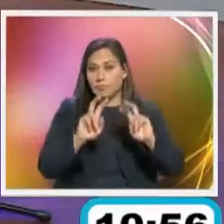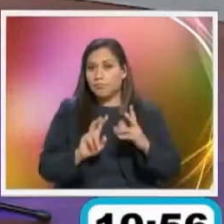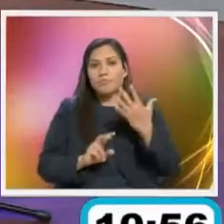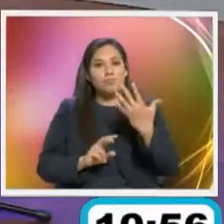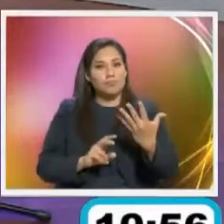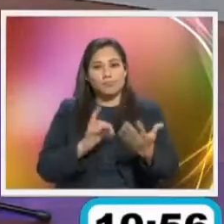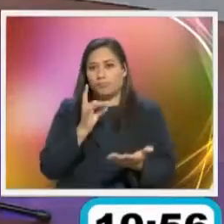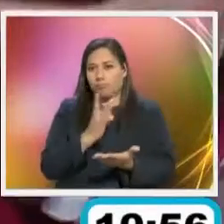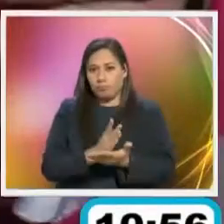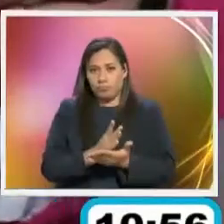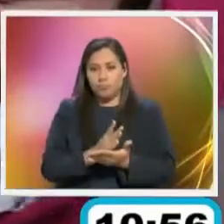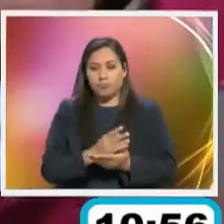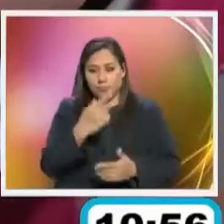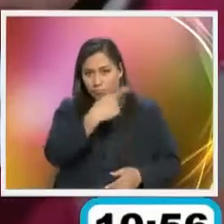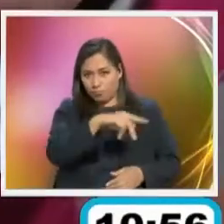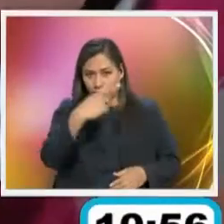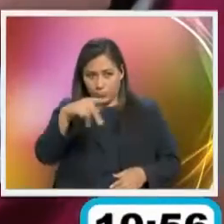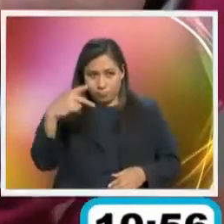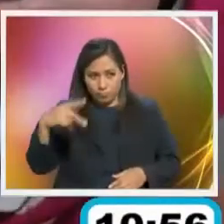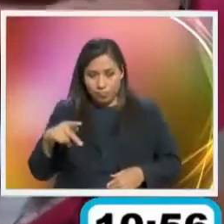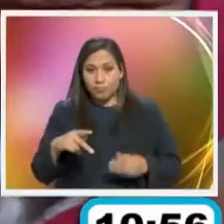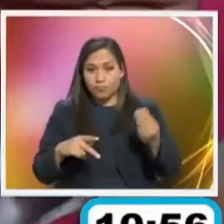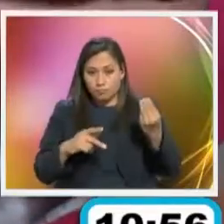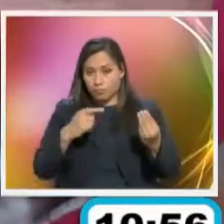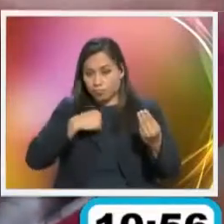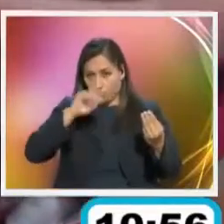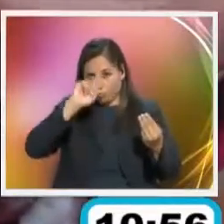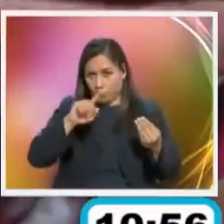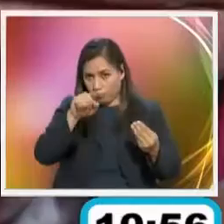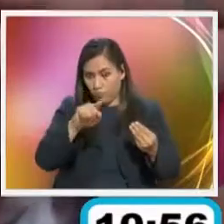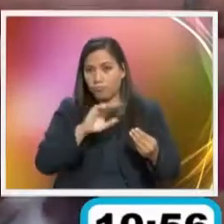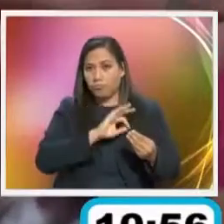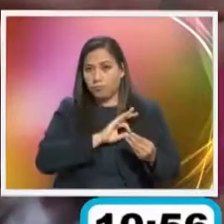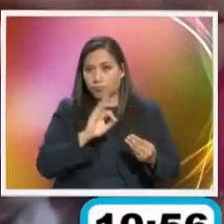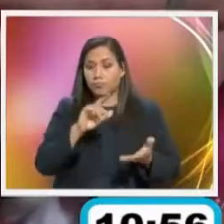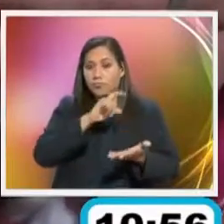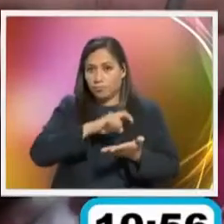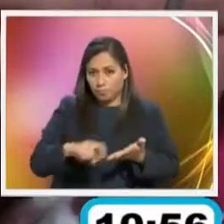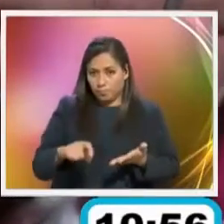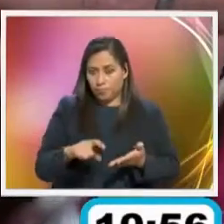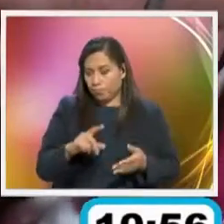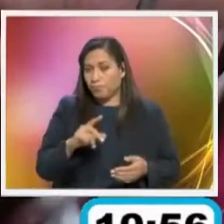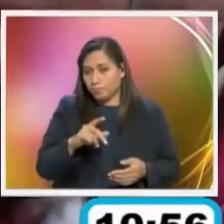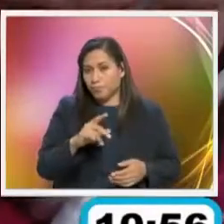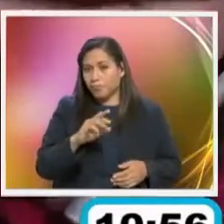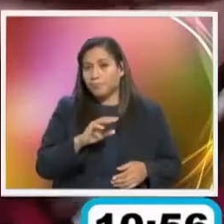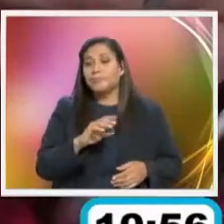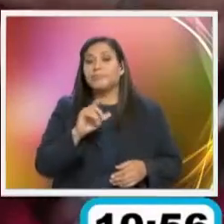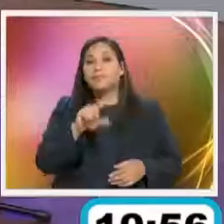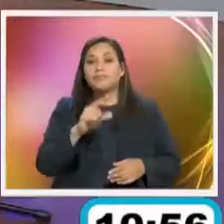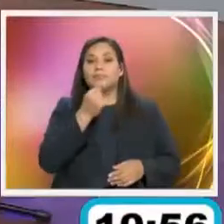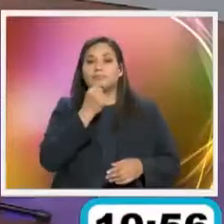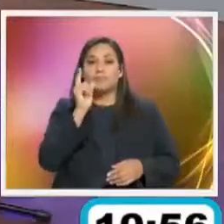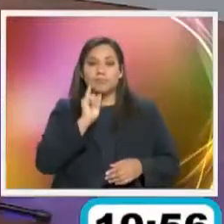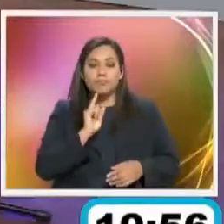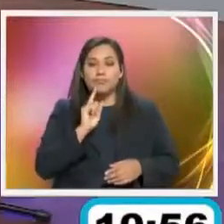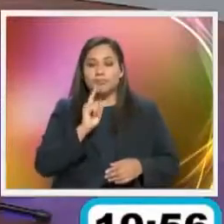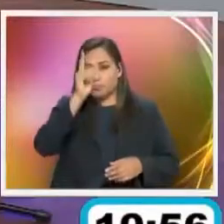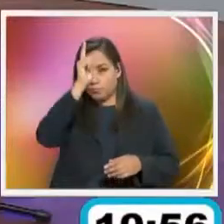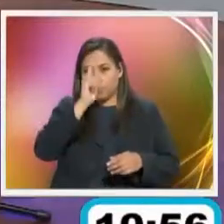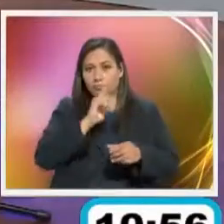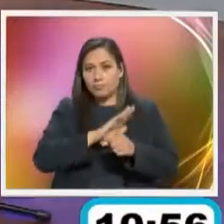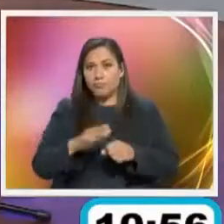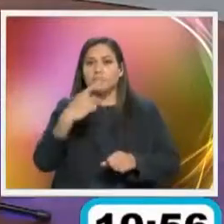con 5 canciones de ellas Sí. que yo le recomiendo enormemente que usted no se lo vaya a perder. Niñas, Moonlight, ¿cuáles son